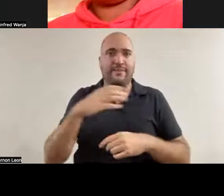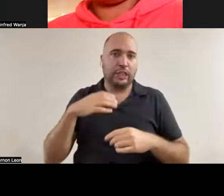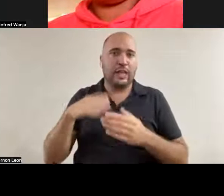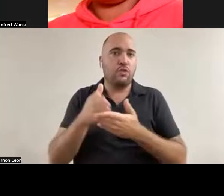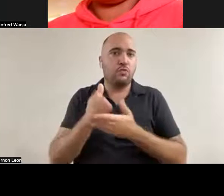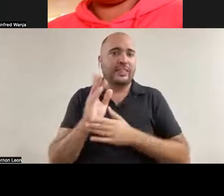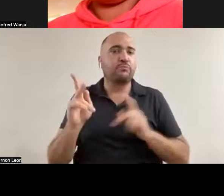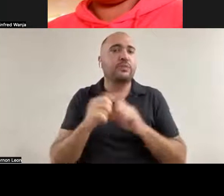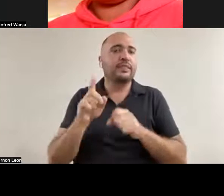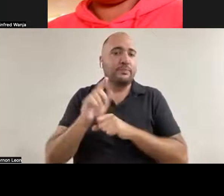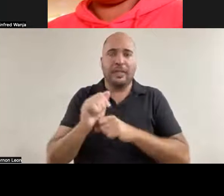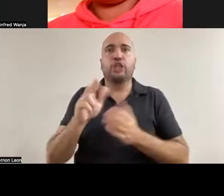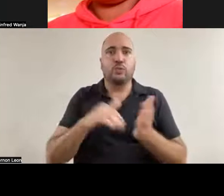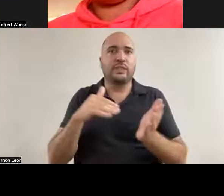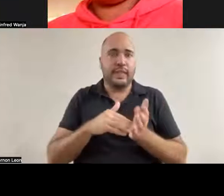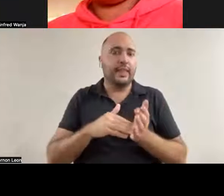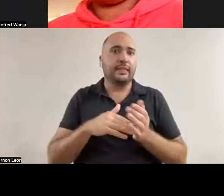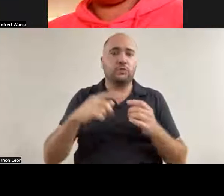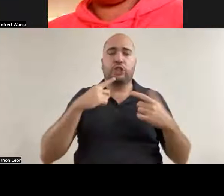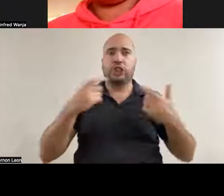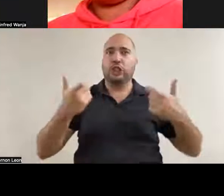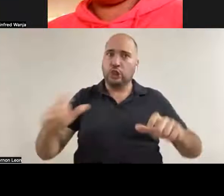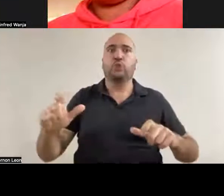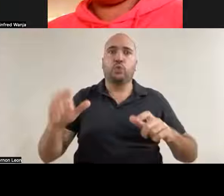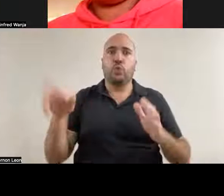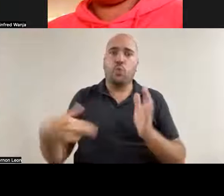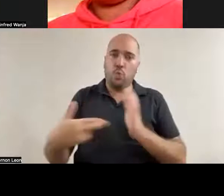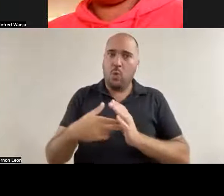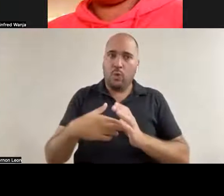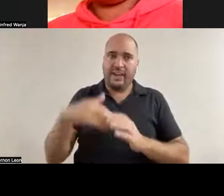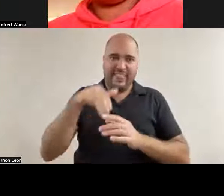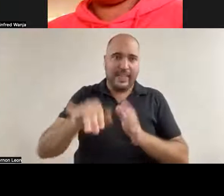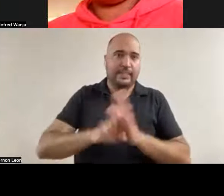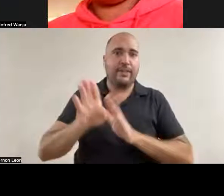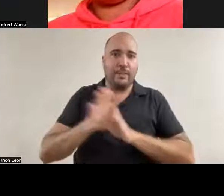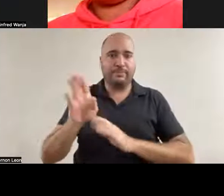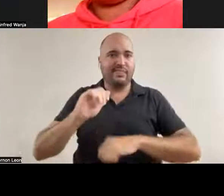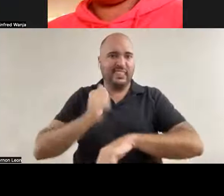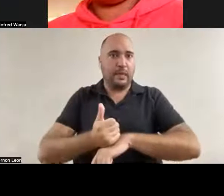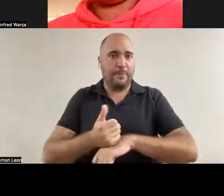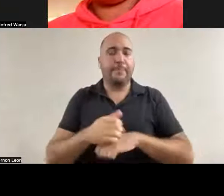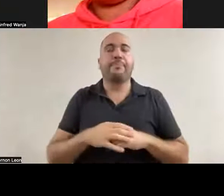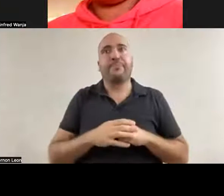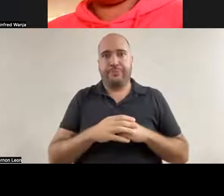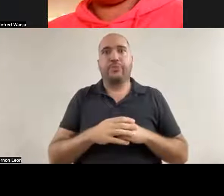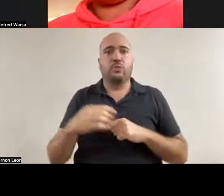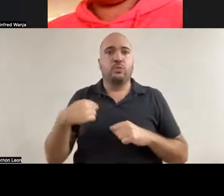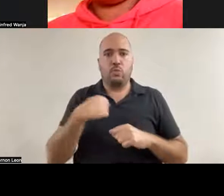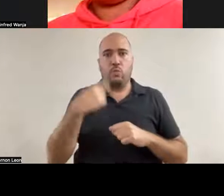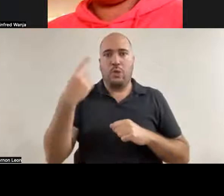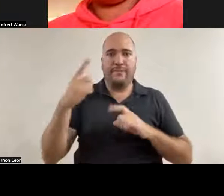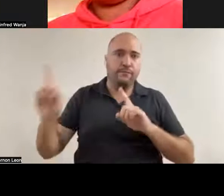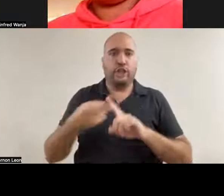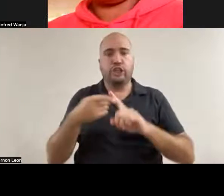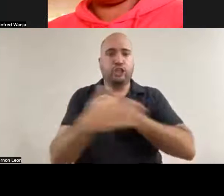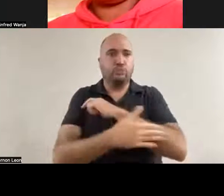New Zealand played a really integral role in that, setting that up. And we were one of the first countries